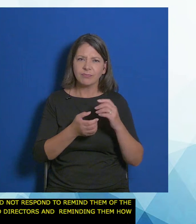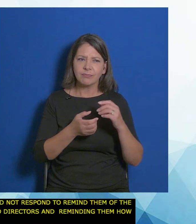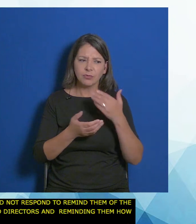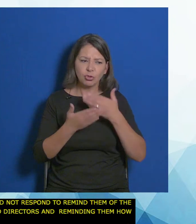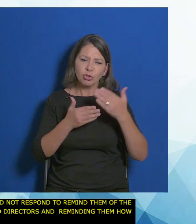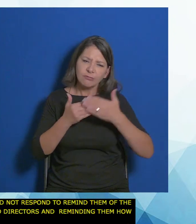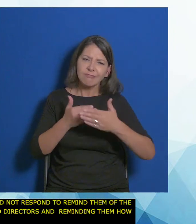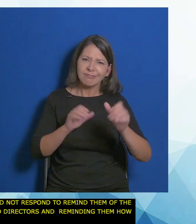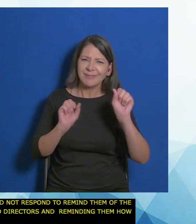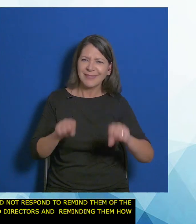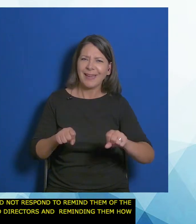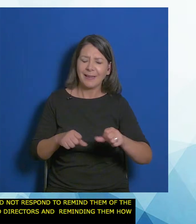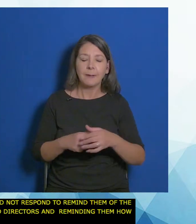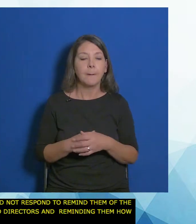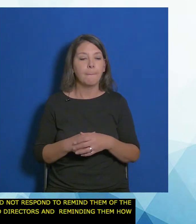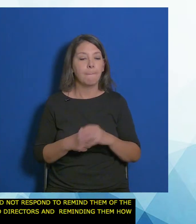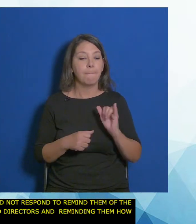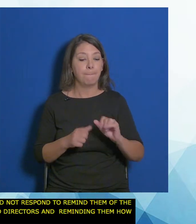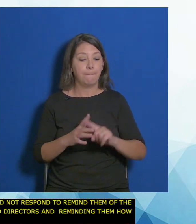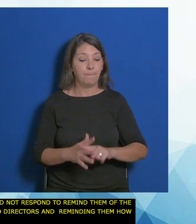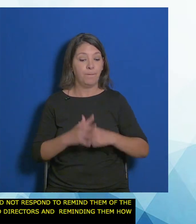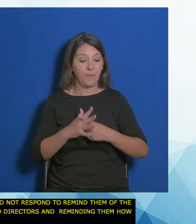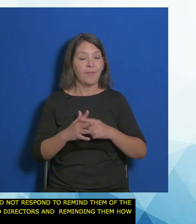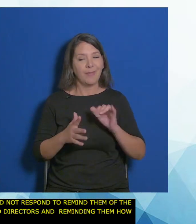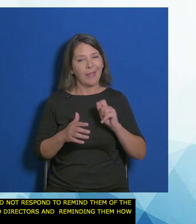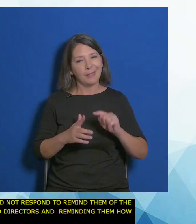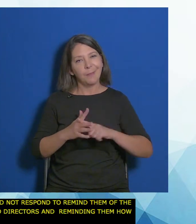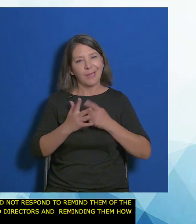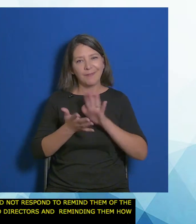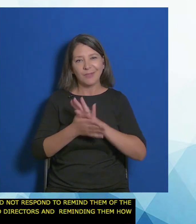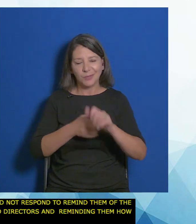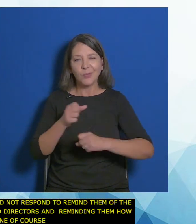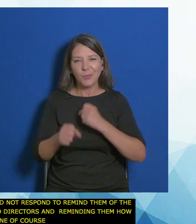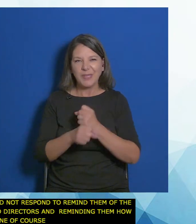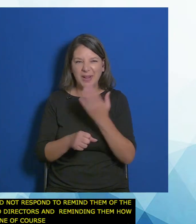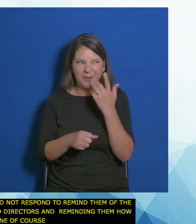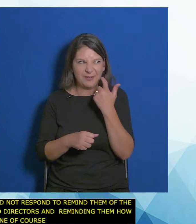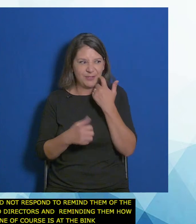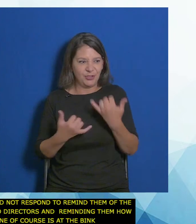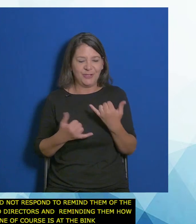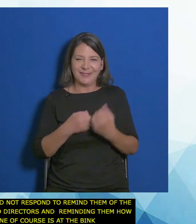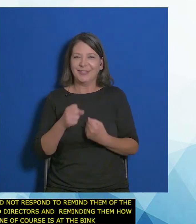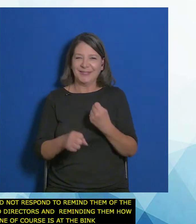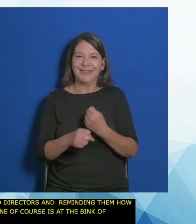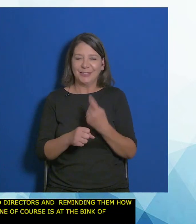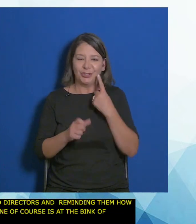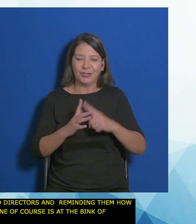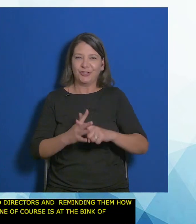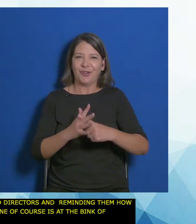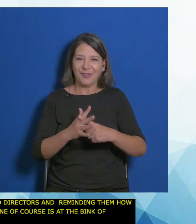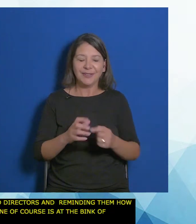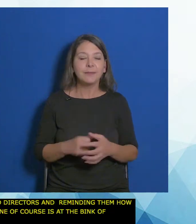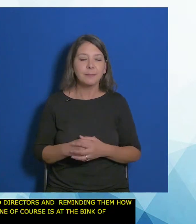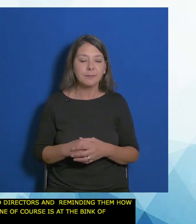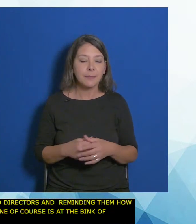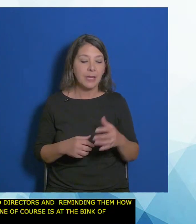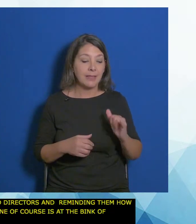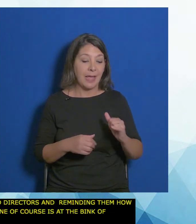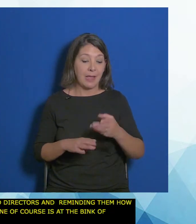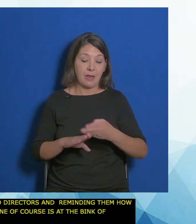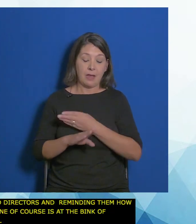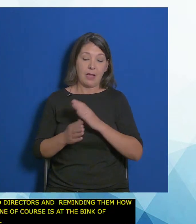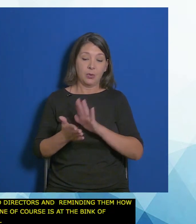This timeline, of course, was at the beginning of the academic year, as we all know, just started. At the beginning of the school year, many of our districts